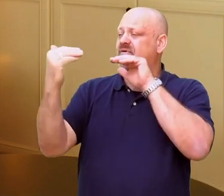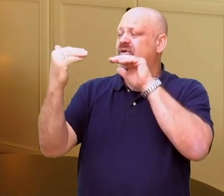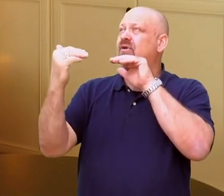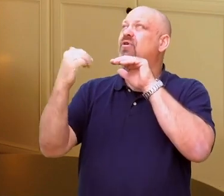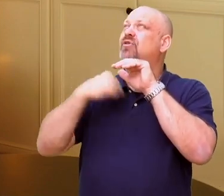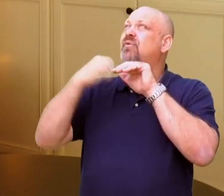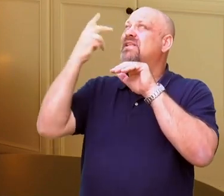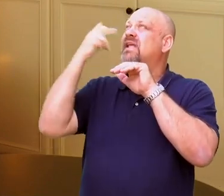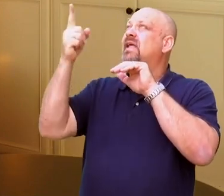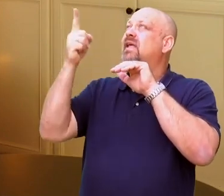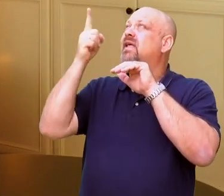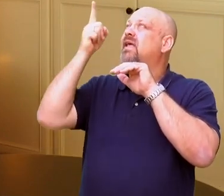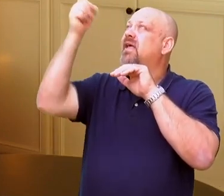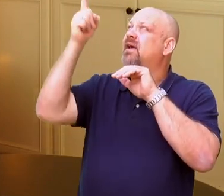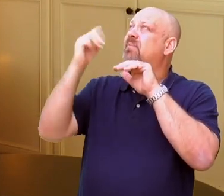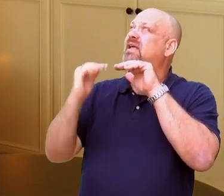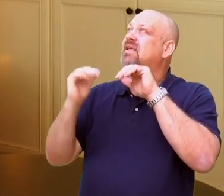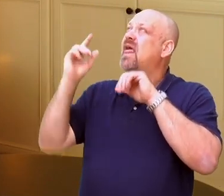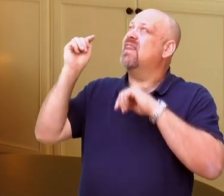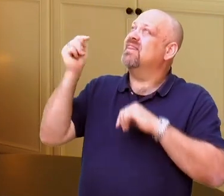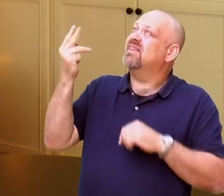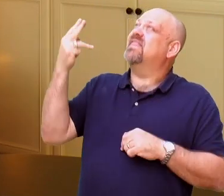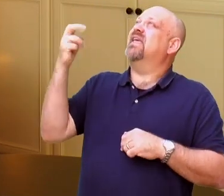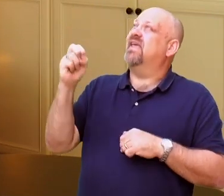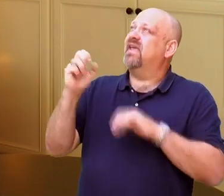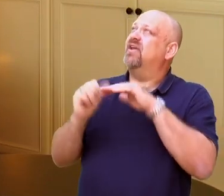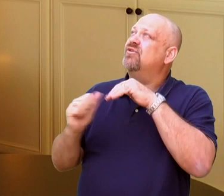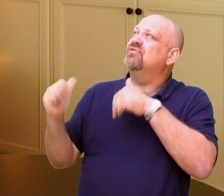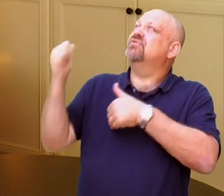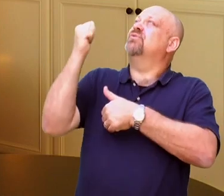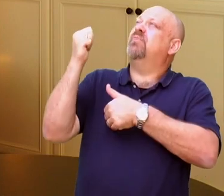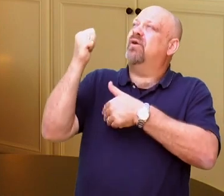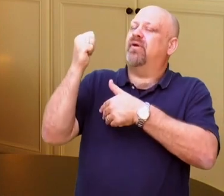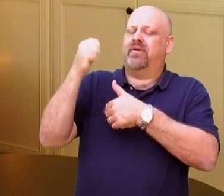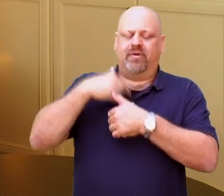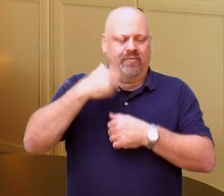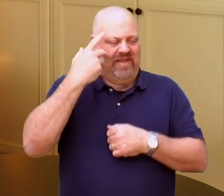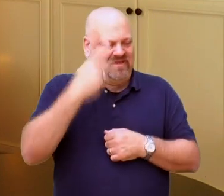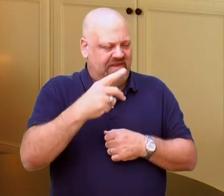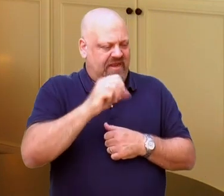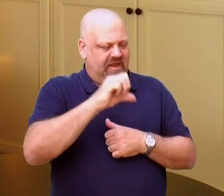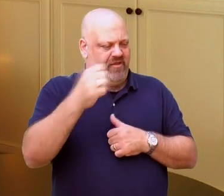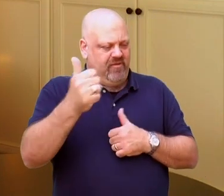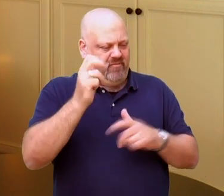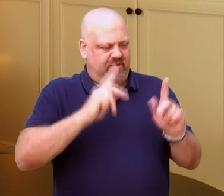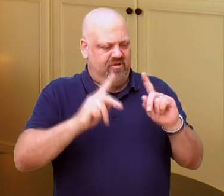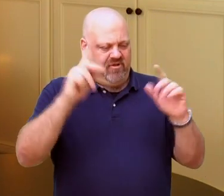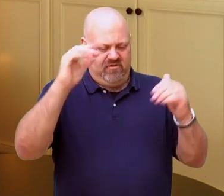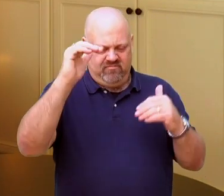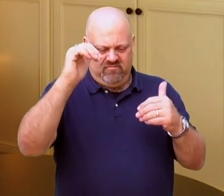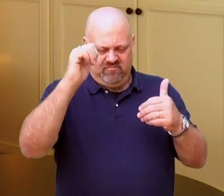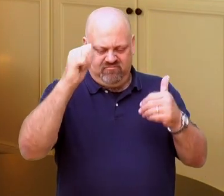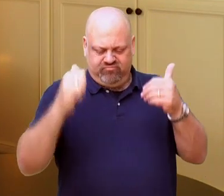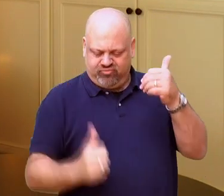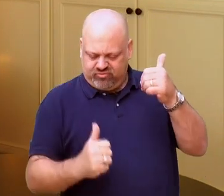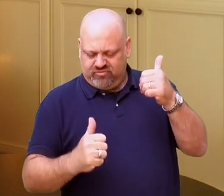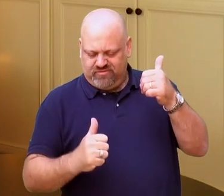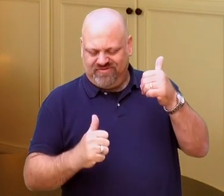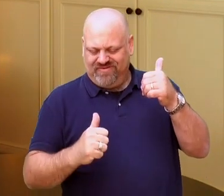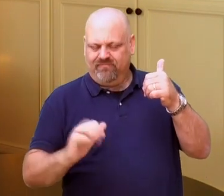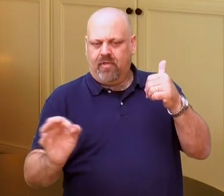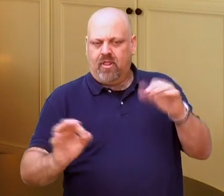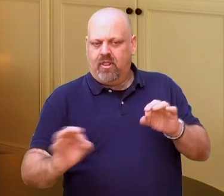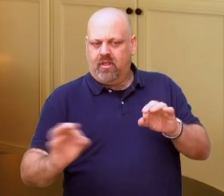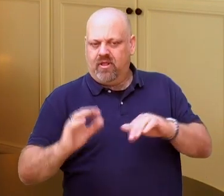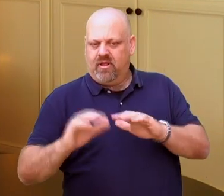I see him as the superior? Do I see others as insignificant or less